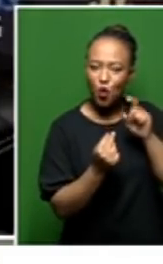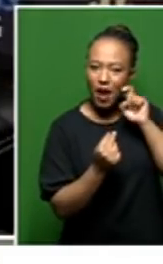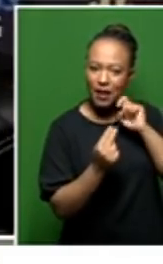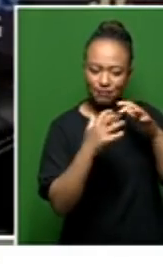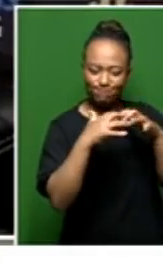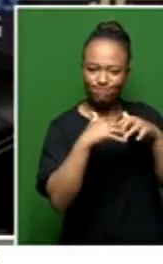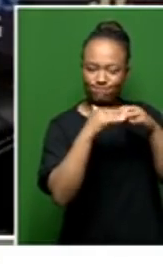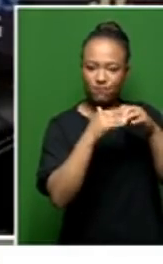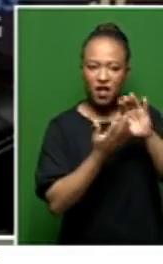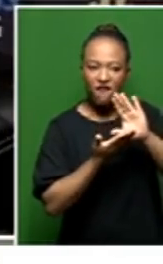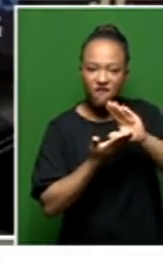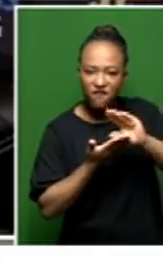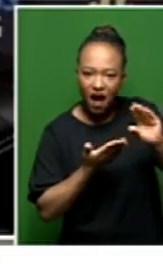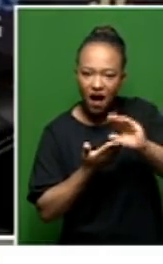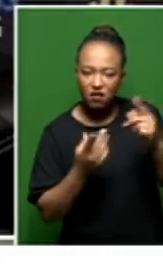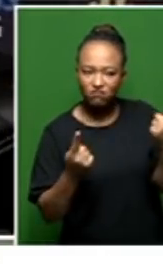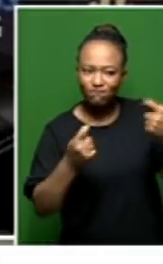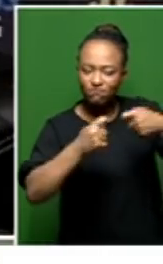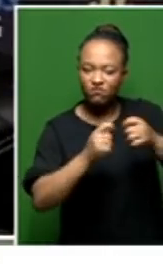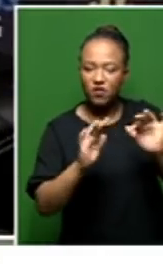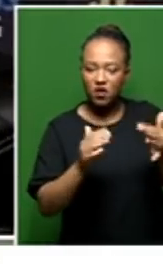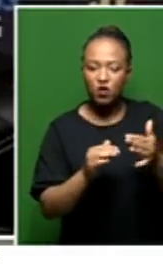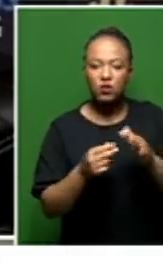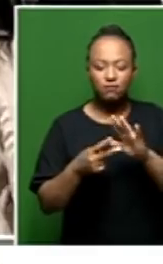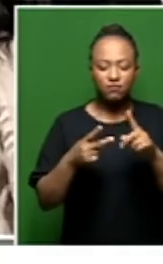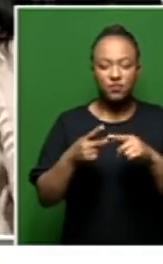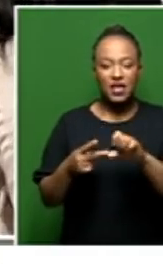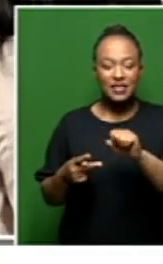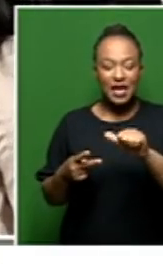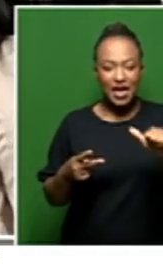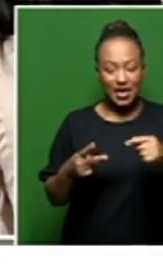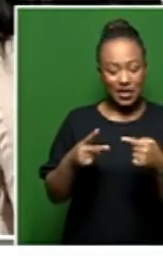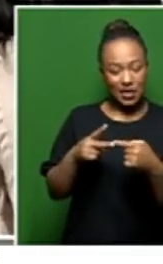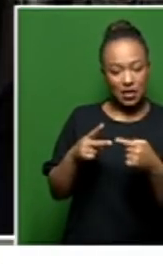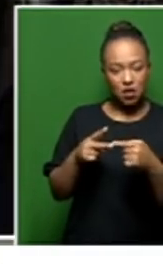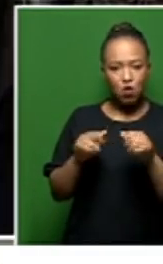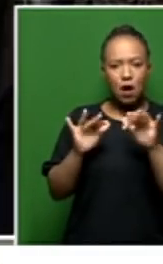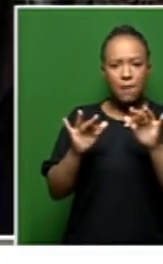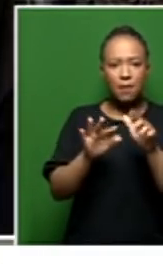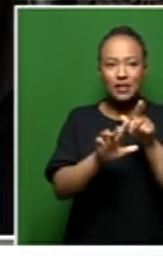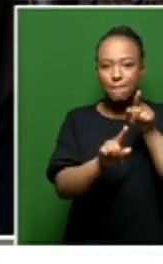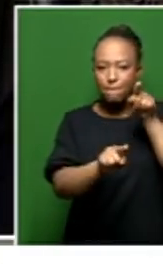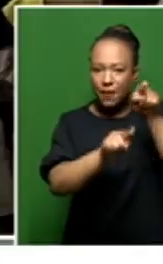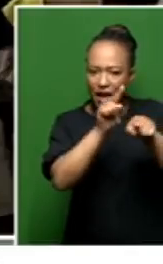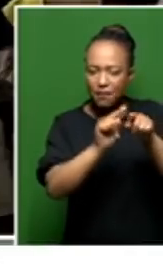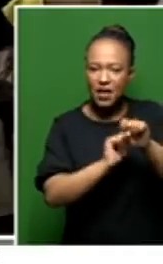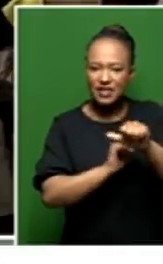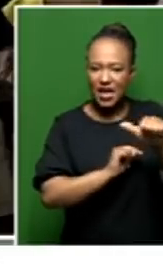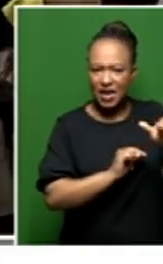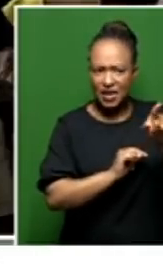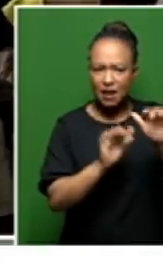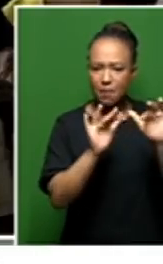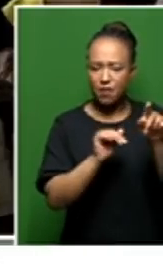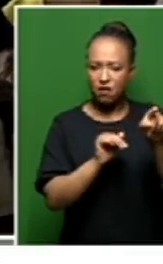funded, among other things. And of course, the SAA is one area where the public blames the SAA people